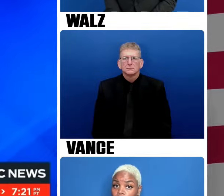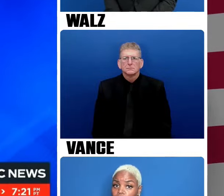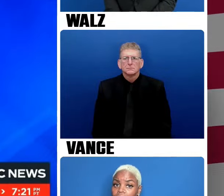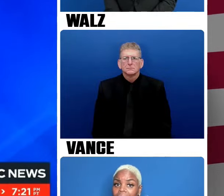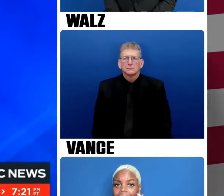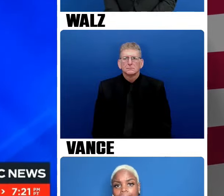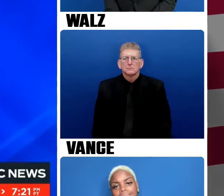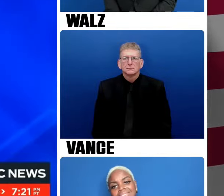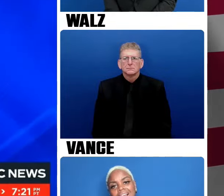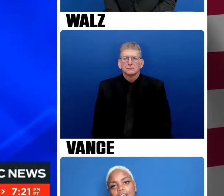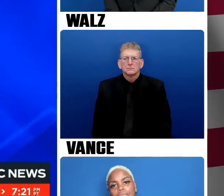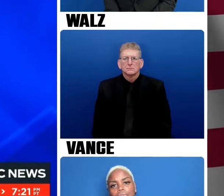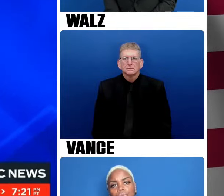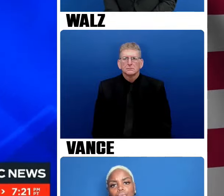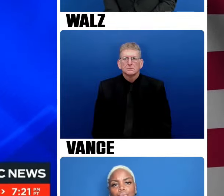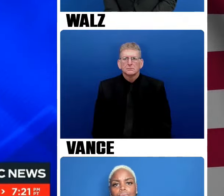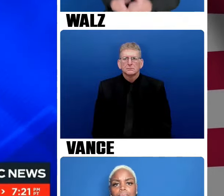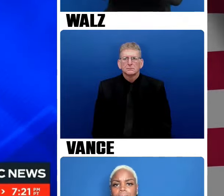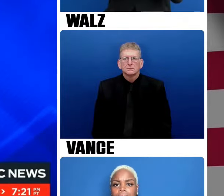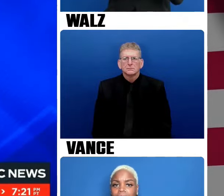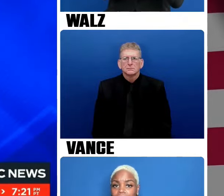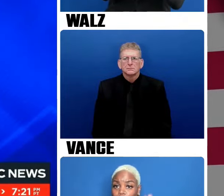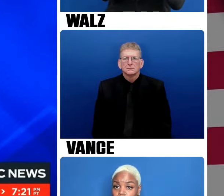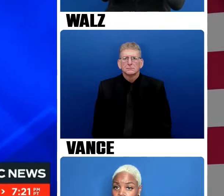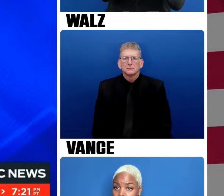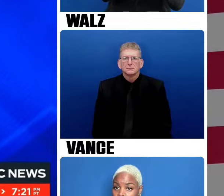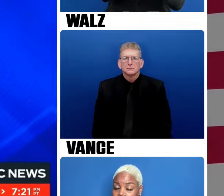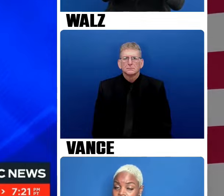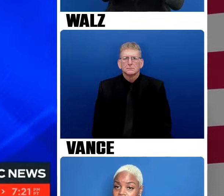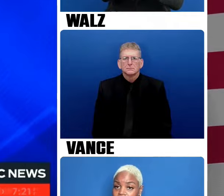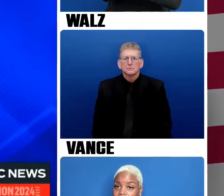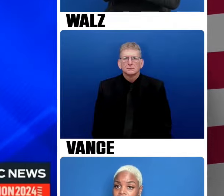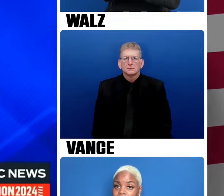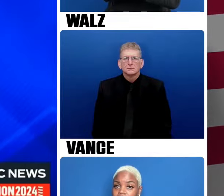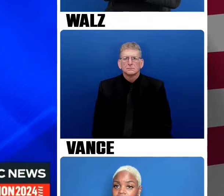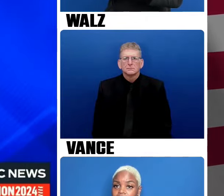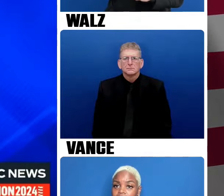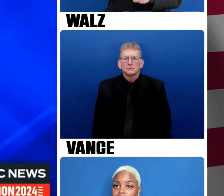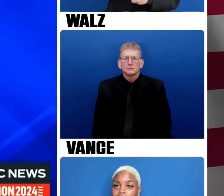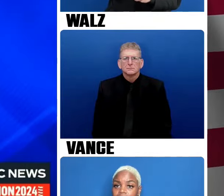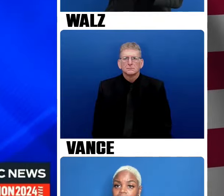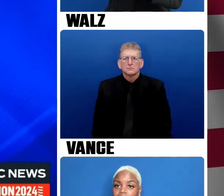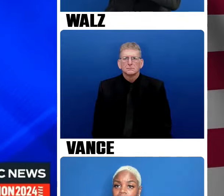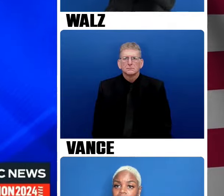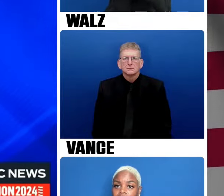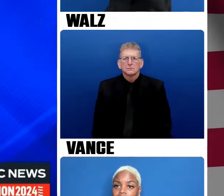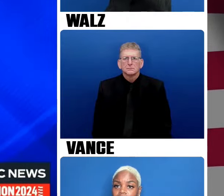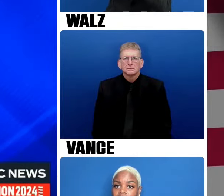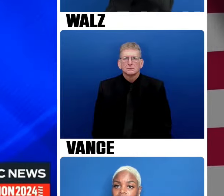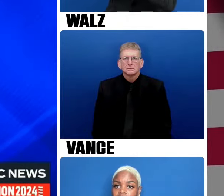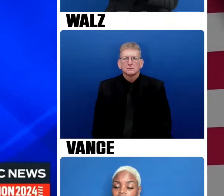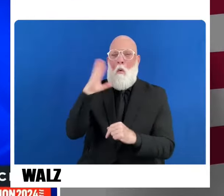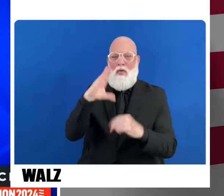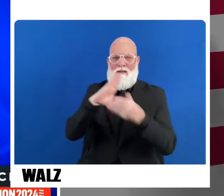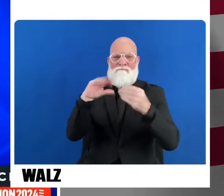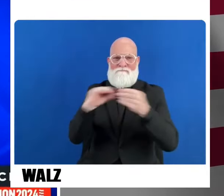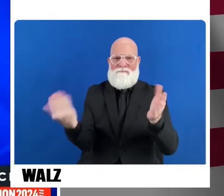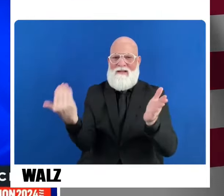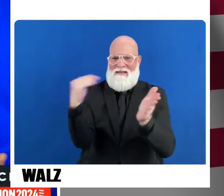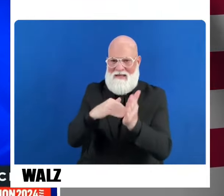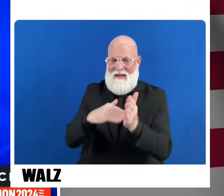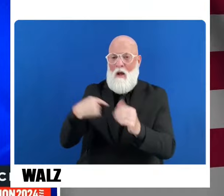worked. But here's what the deal is. Americans sitting out there right now, you may work for a big company. Look, we're home in Minnesota to some of the largest Fortune